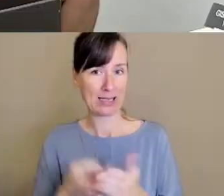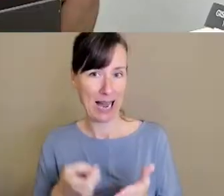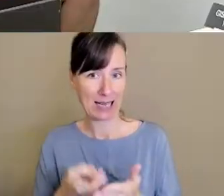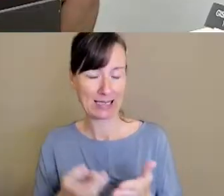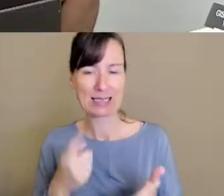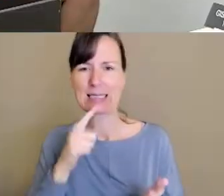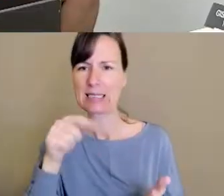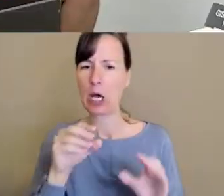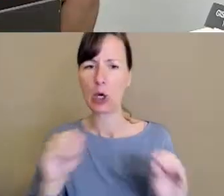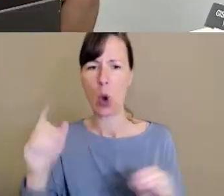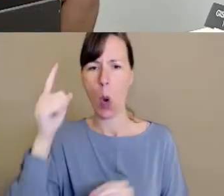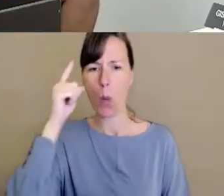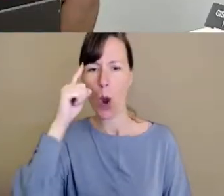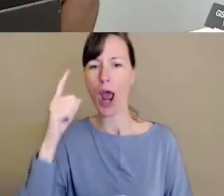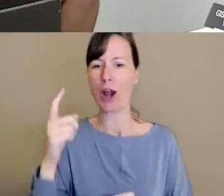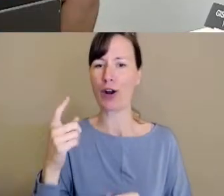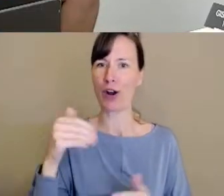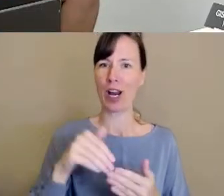Okay.